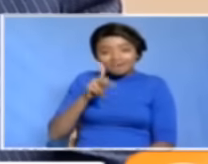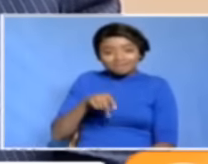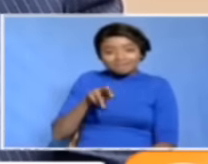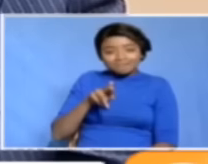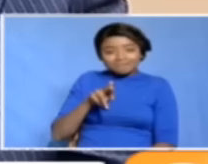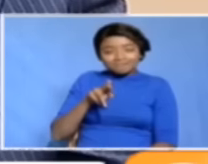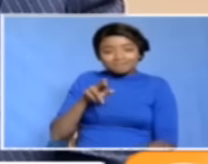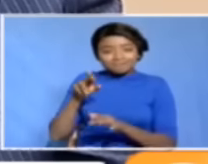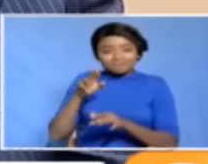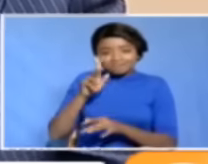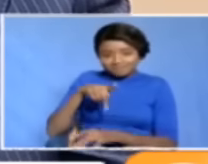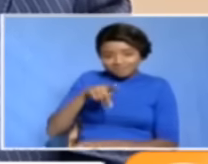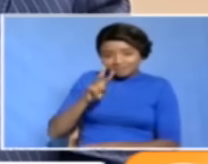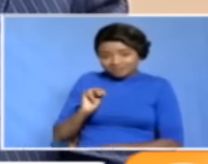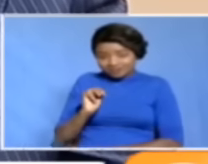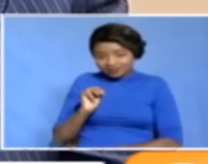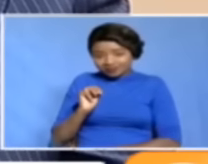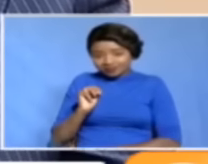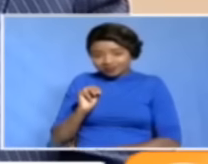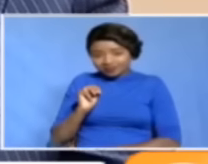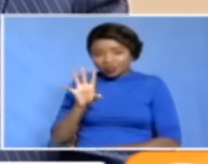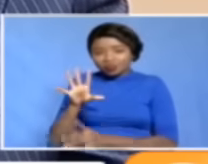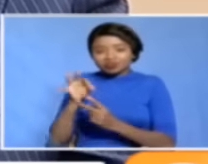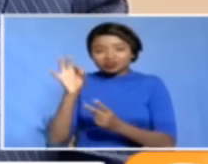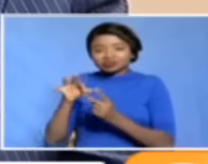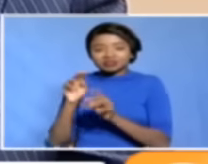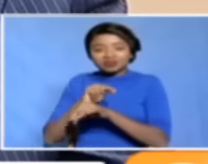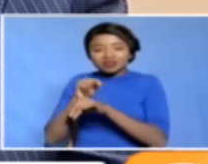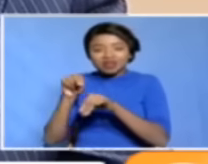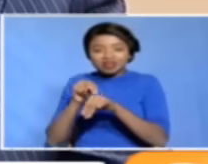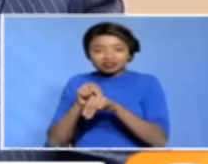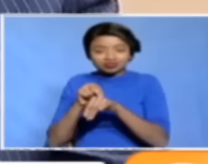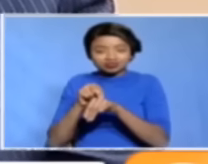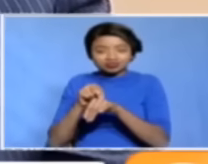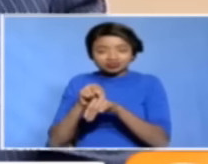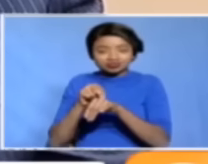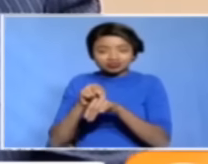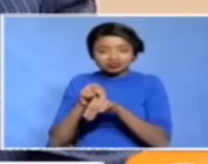largest party or coalition of parties will